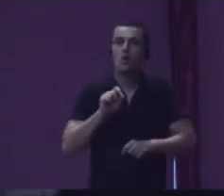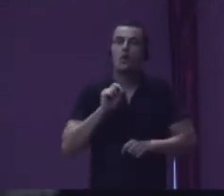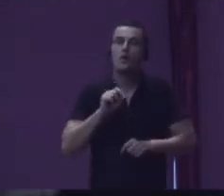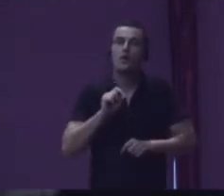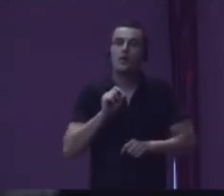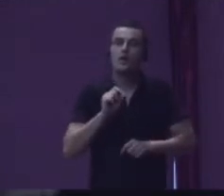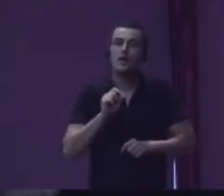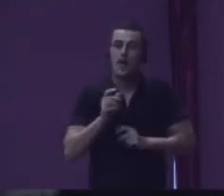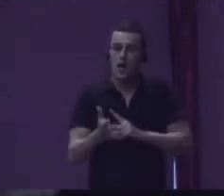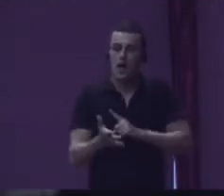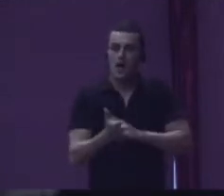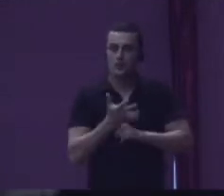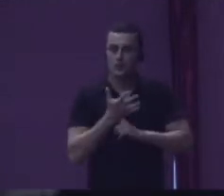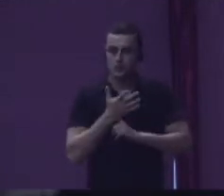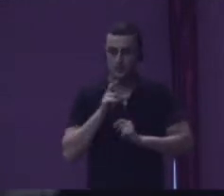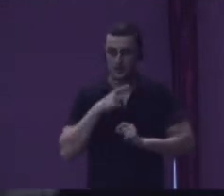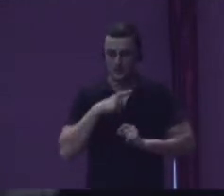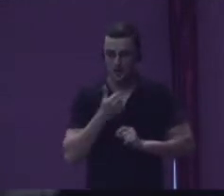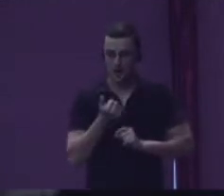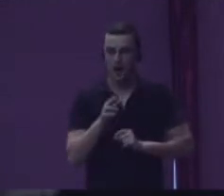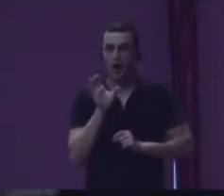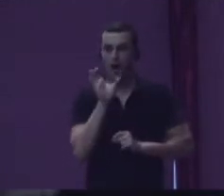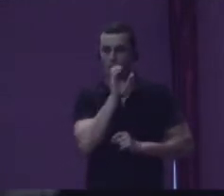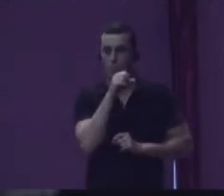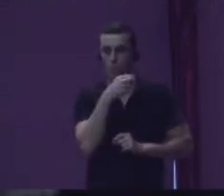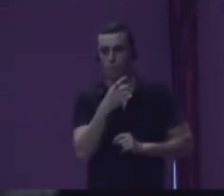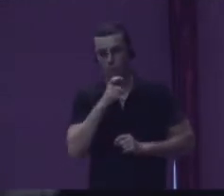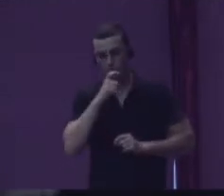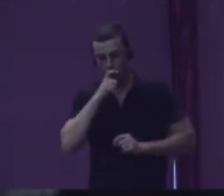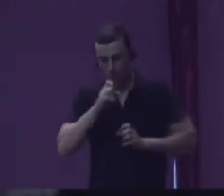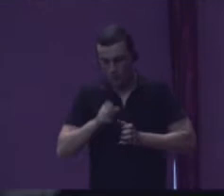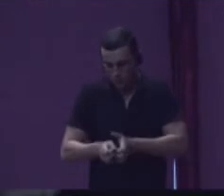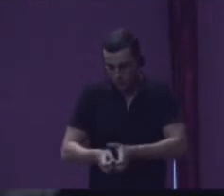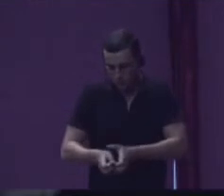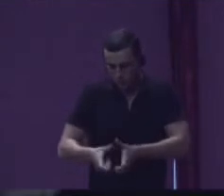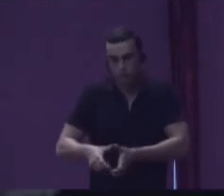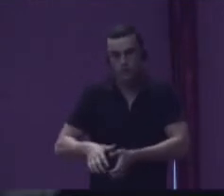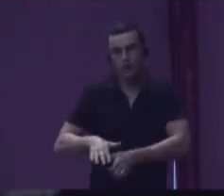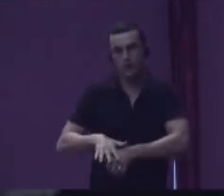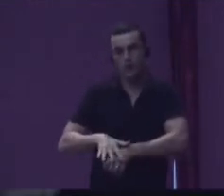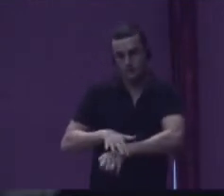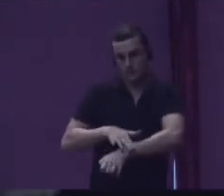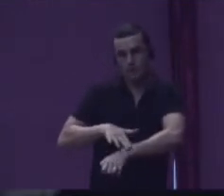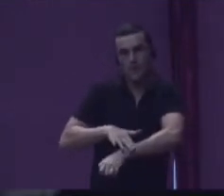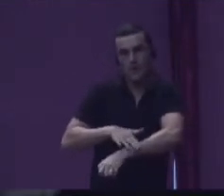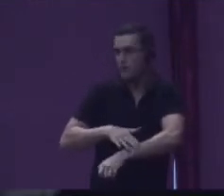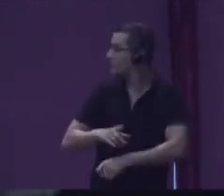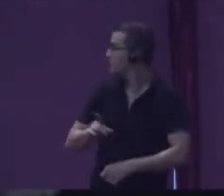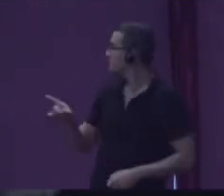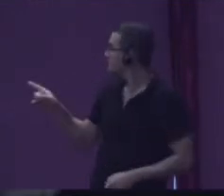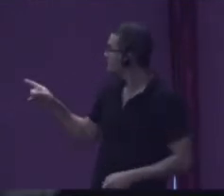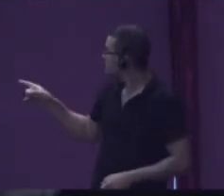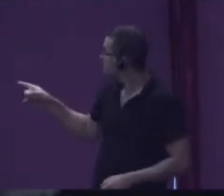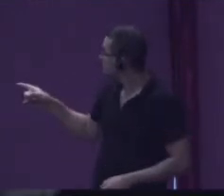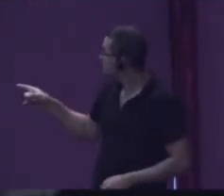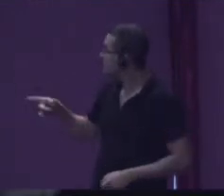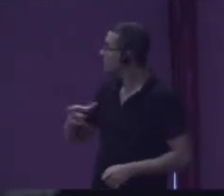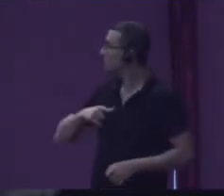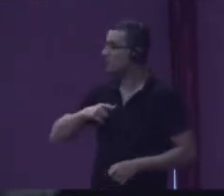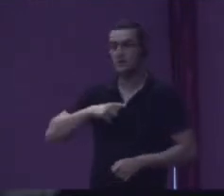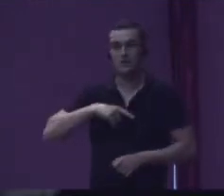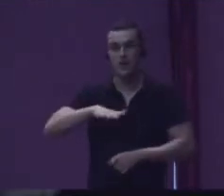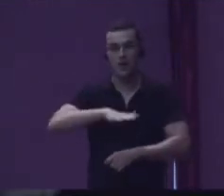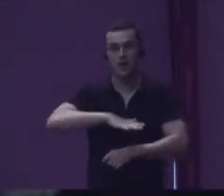heating the heels, the bottom of the feet, the knees, the vaginal area, and rubbing